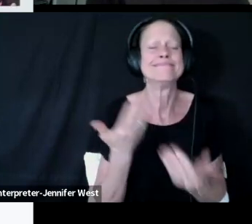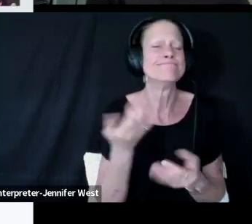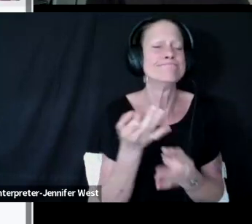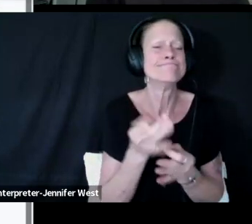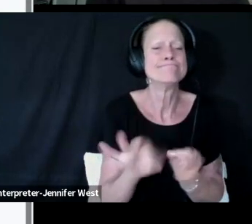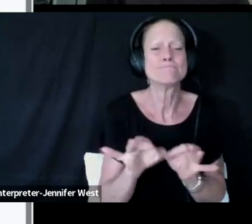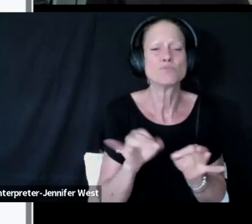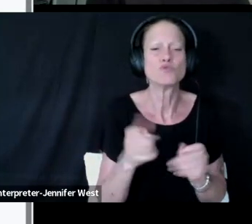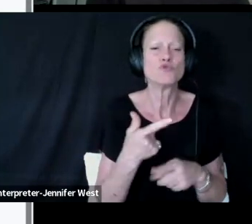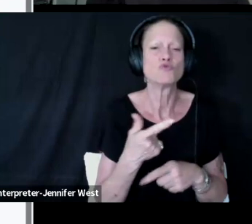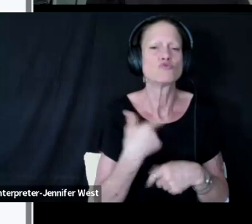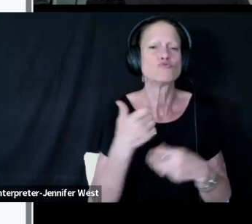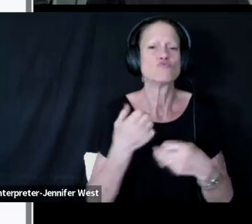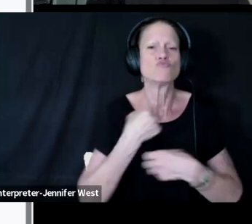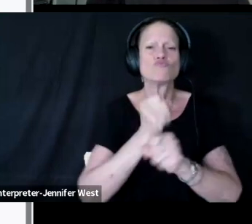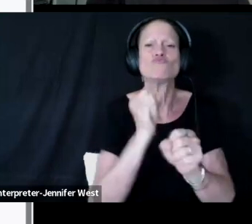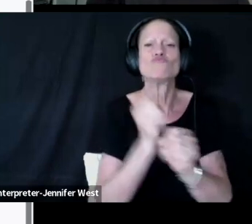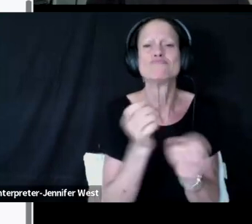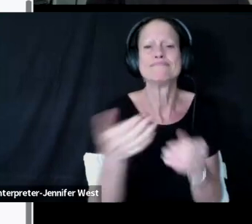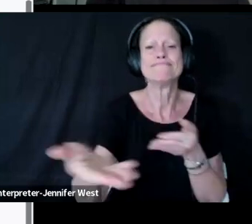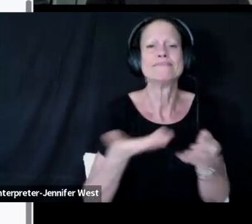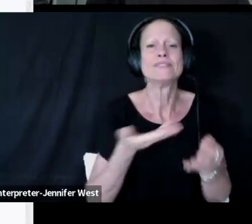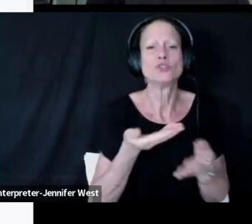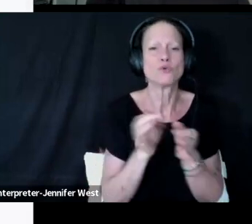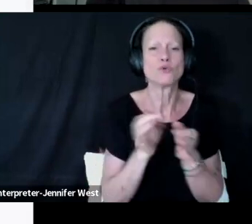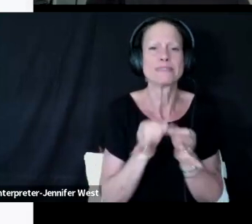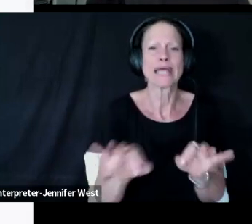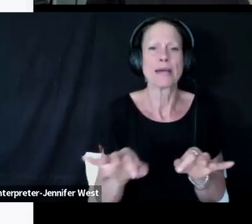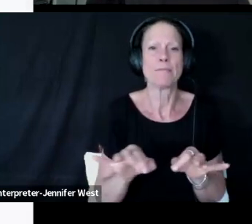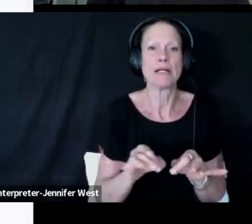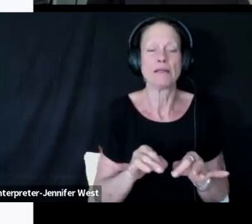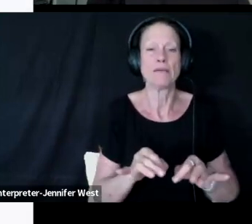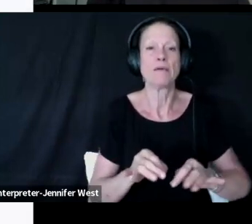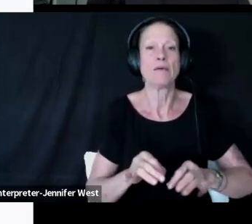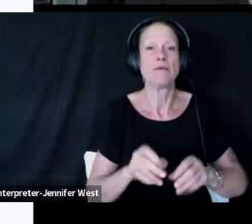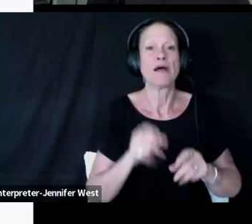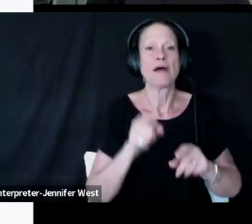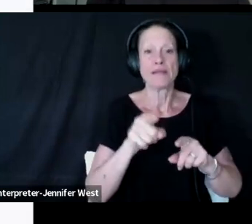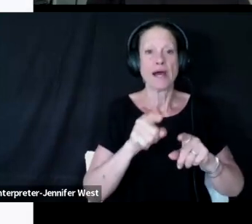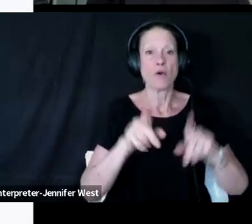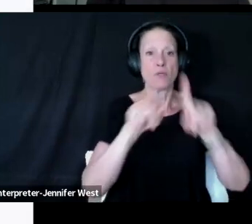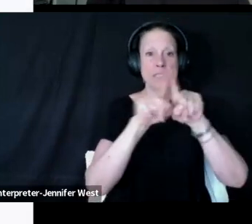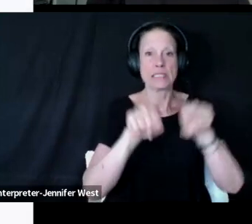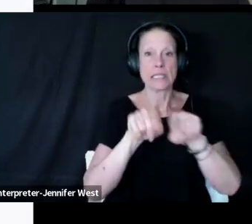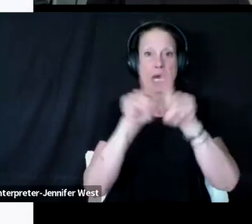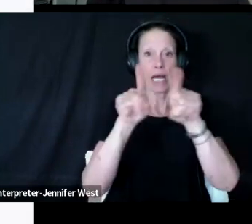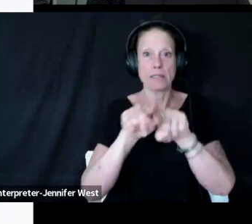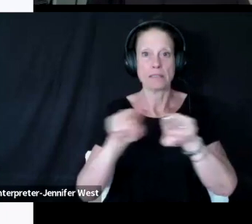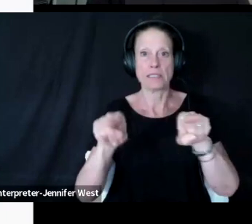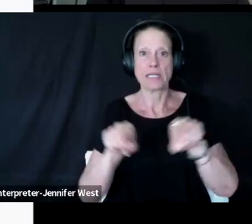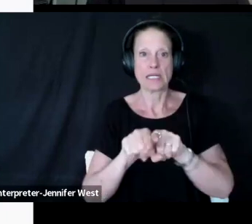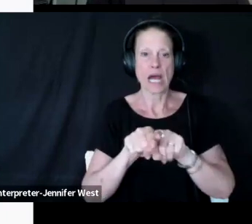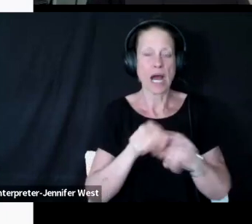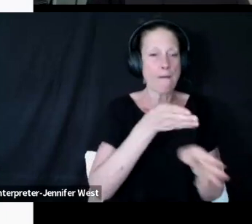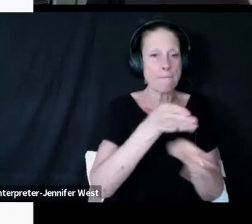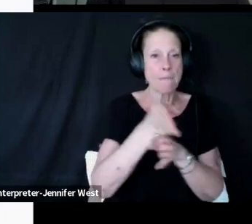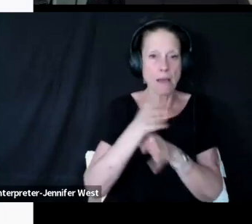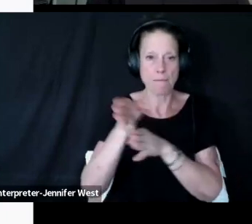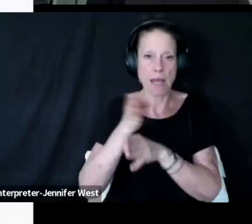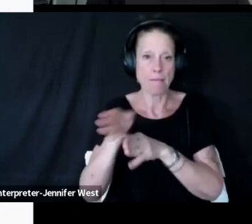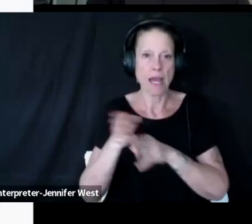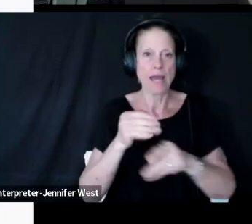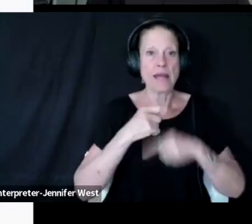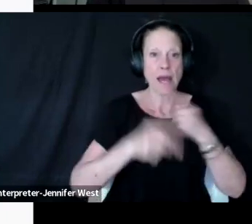statement. Now, what you'll see down here are quite a few main tiles. Here's about me, key